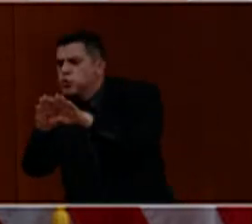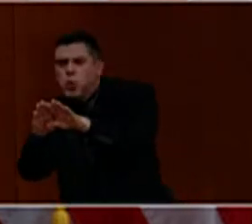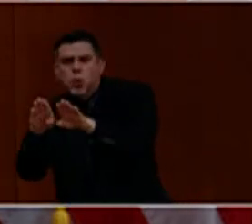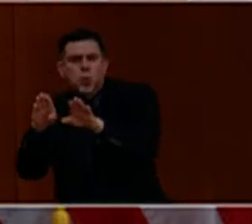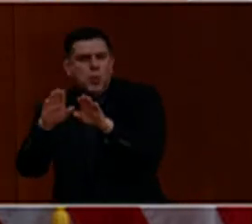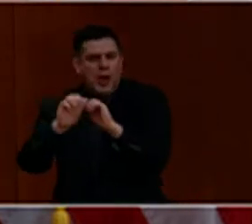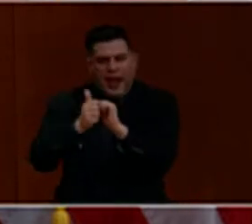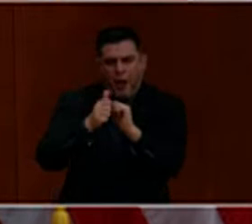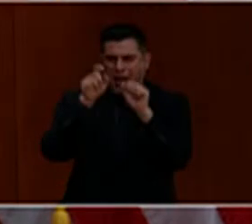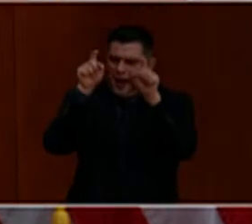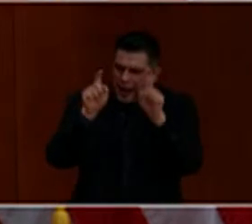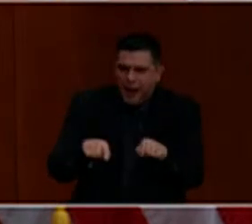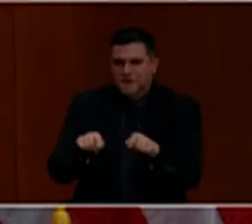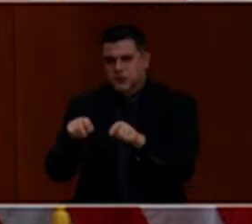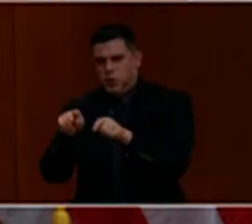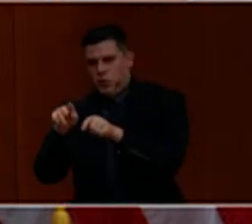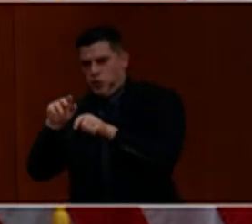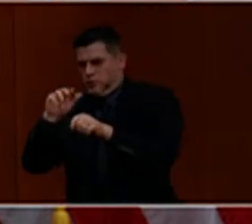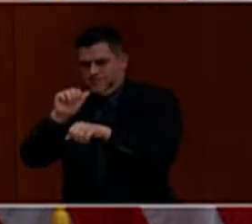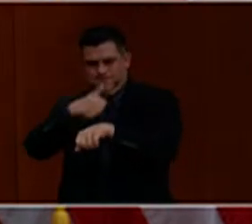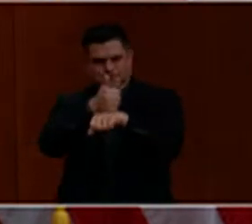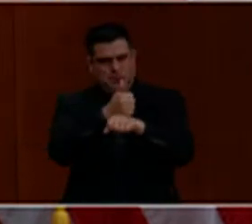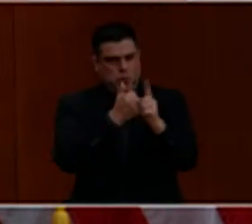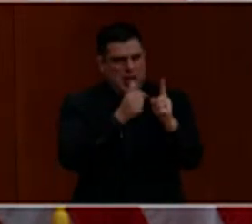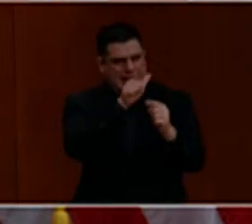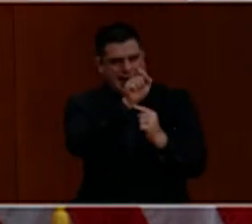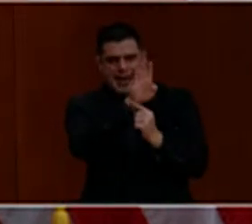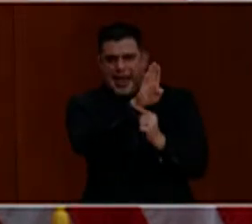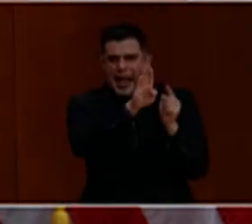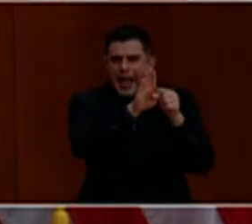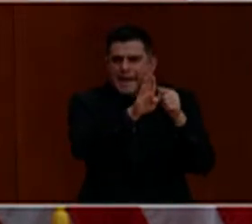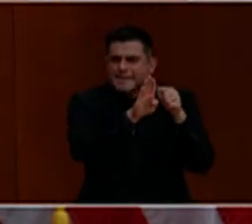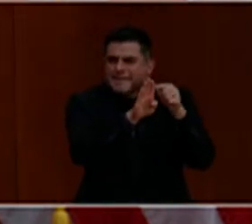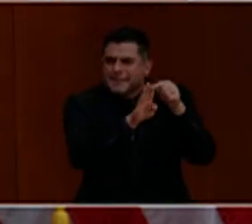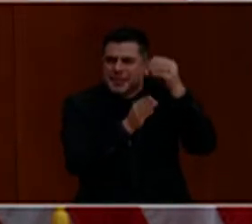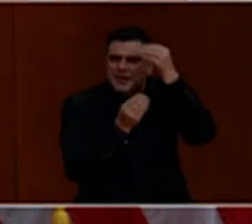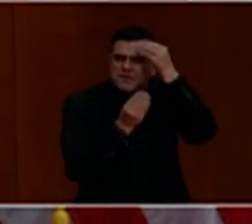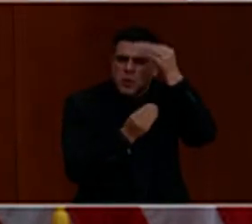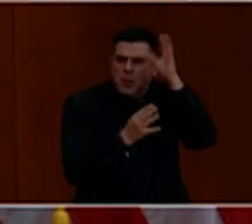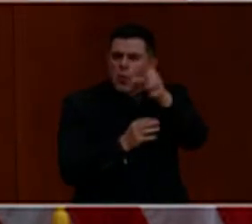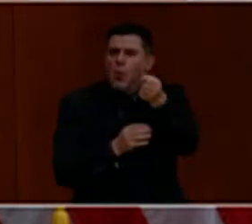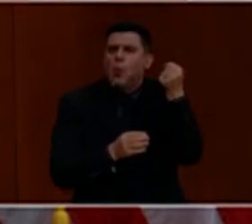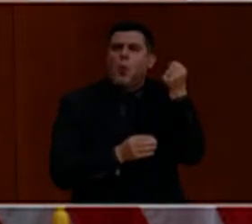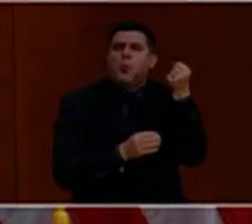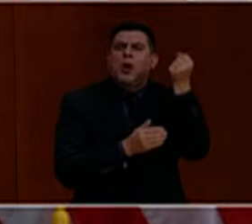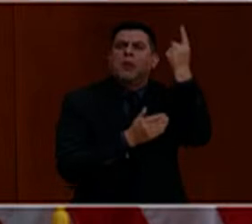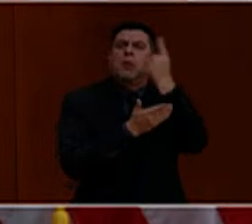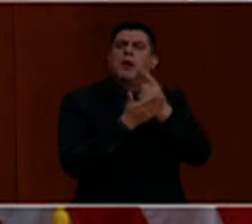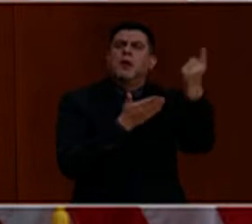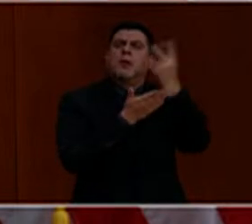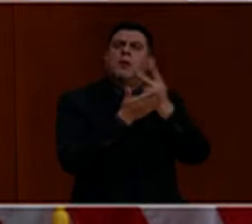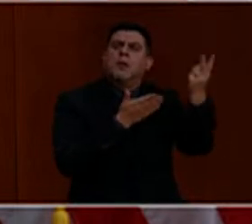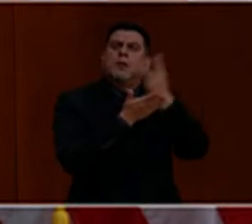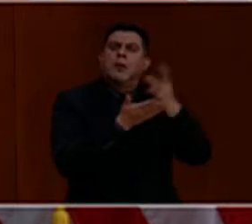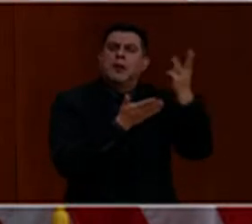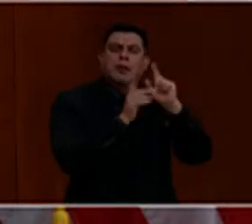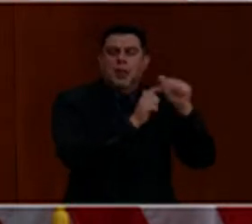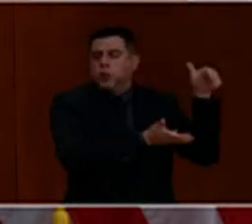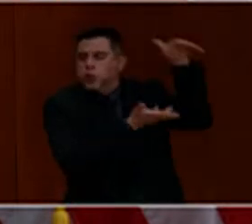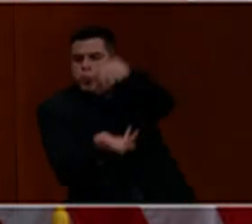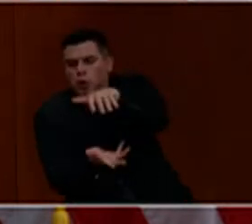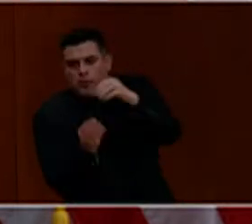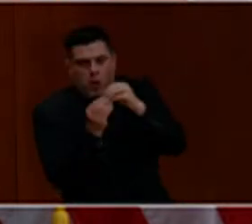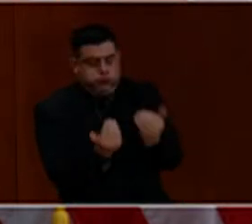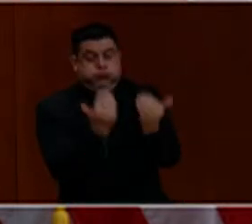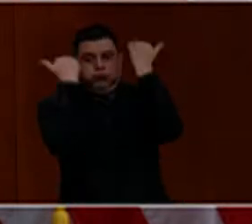dumps tests 7 weeks late. That may not be the best way forward. So just there's scrutiny that's required, and we look at